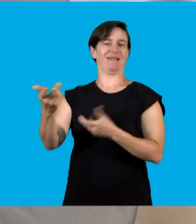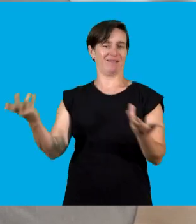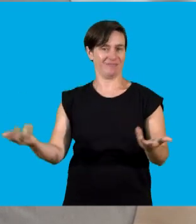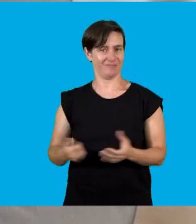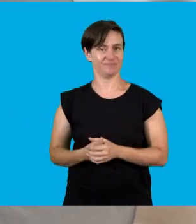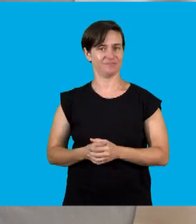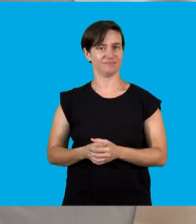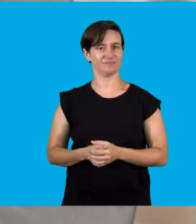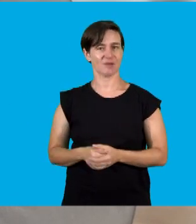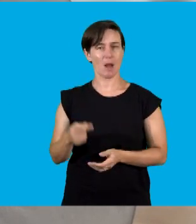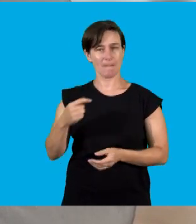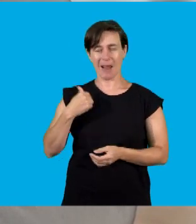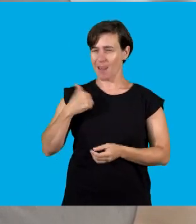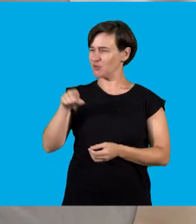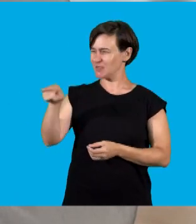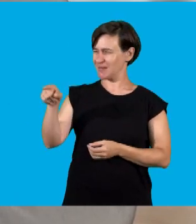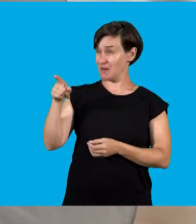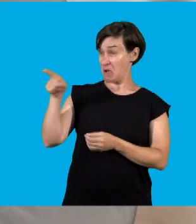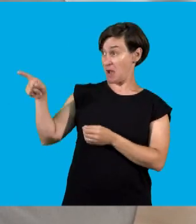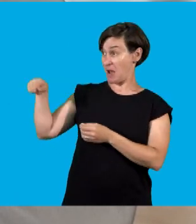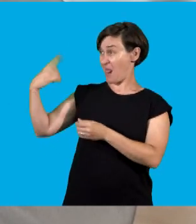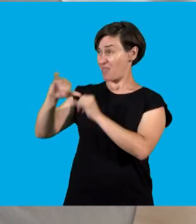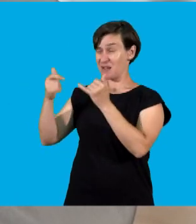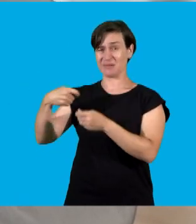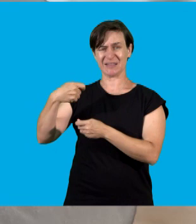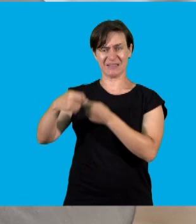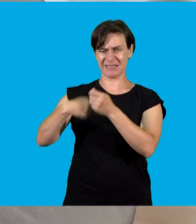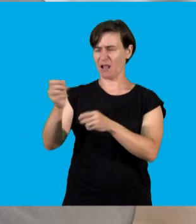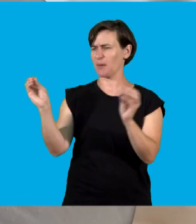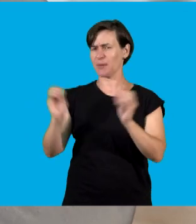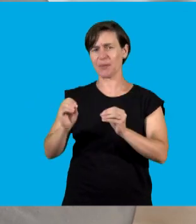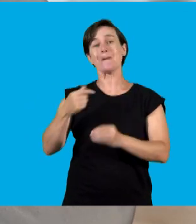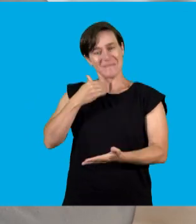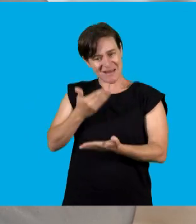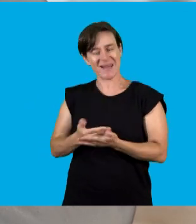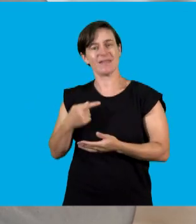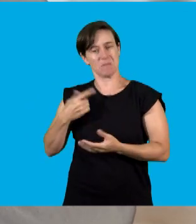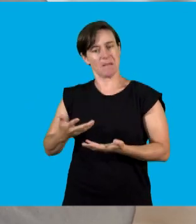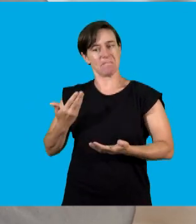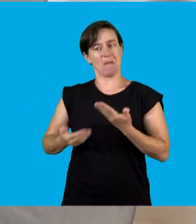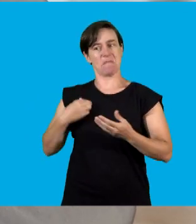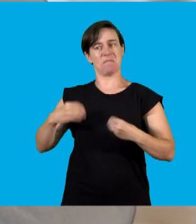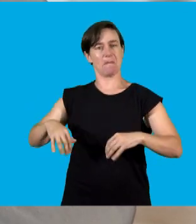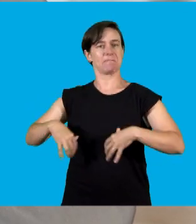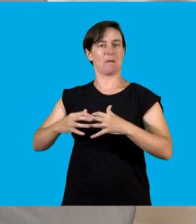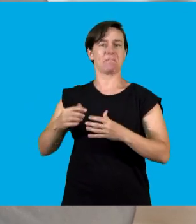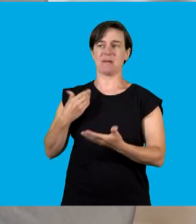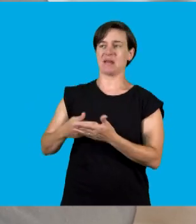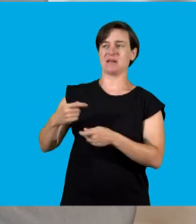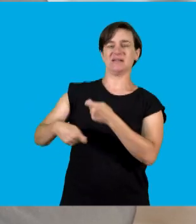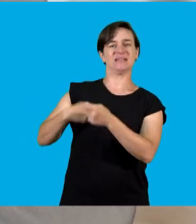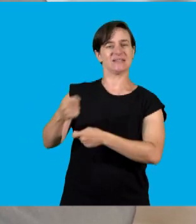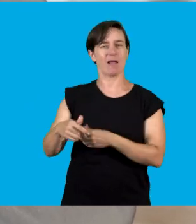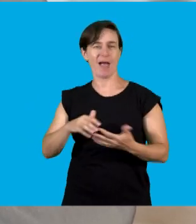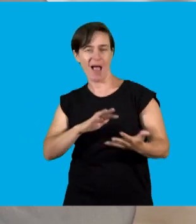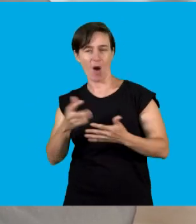you are doing business studies so that you can close the gaps. There's always business opportunities available wherever you go. Find the gap and